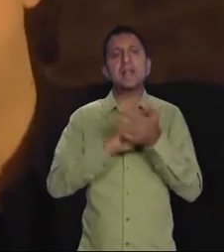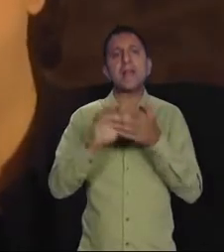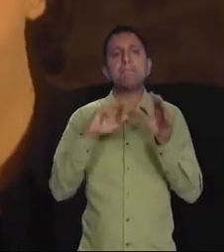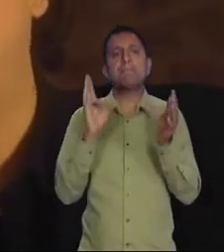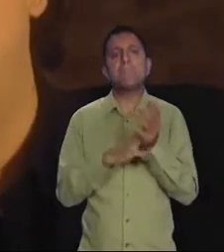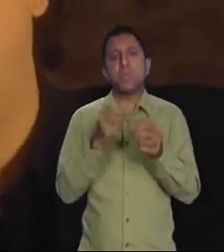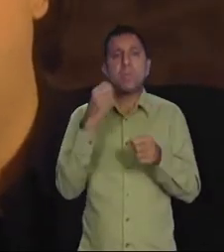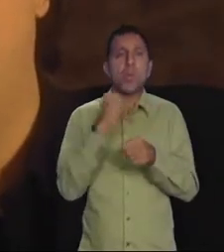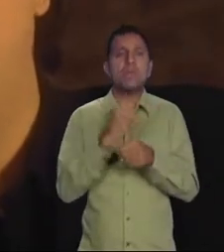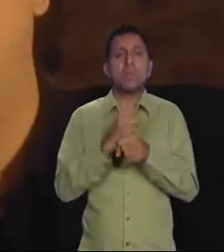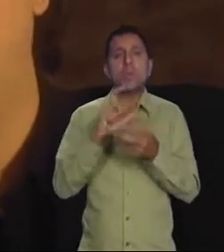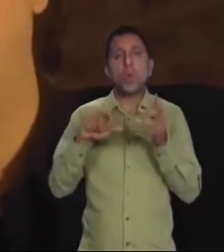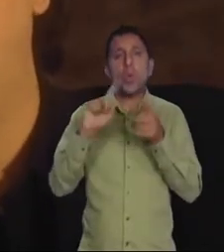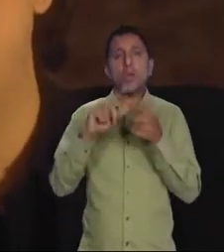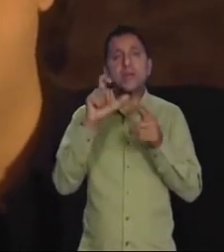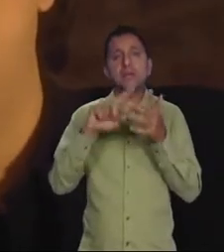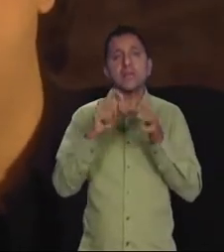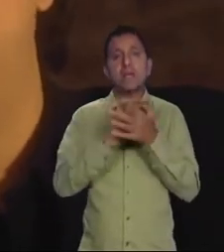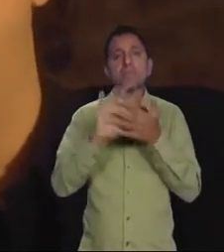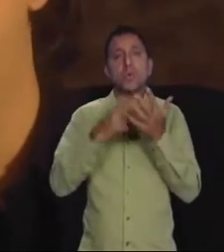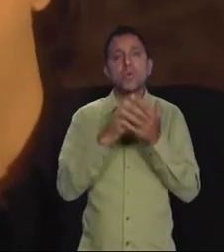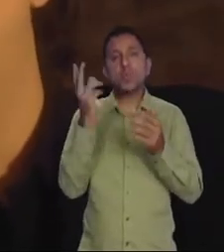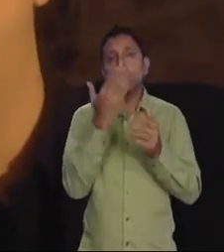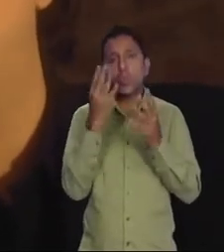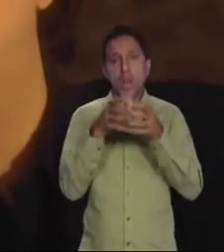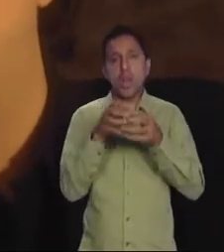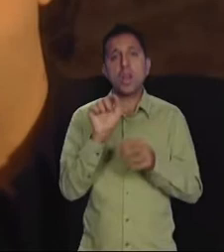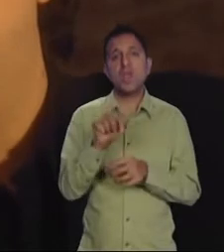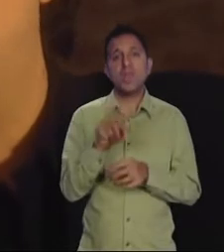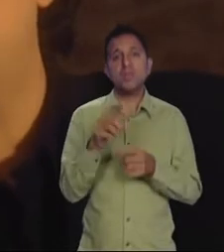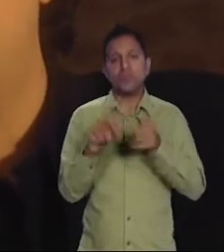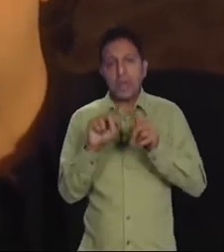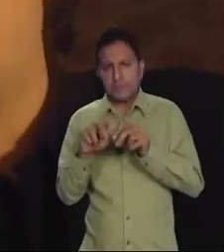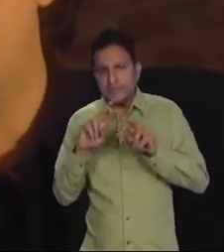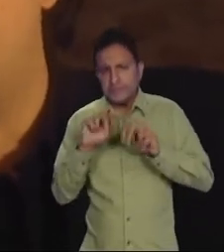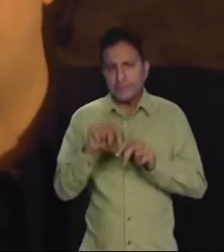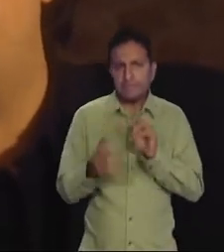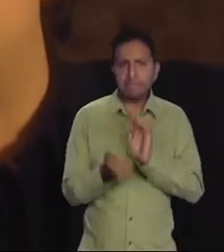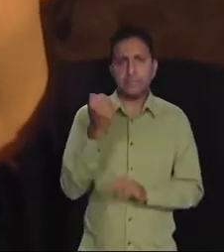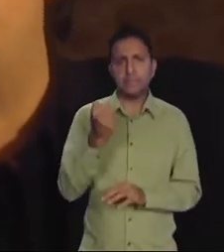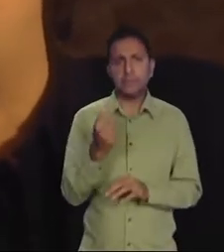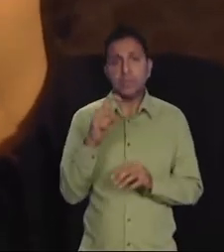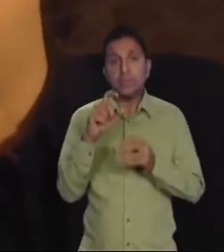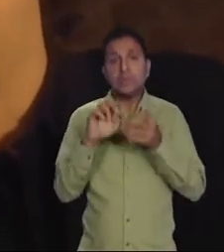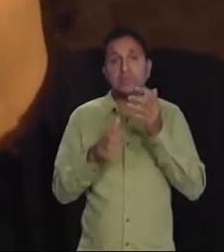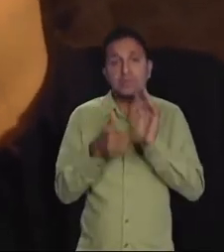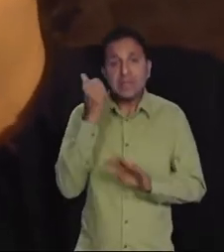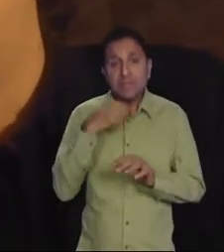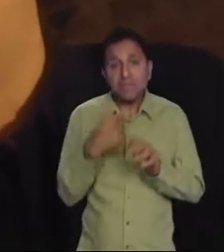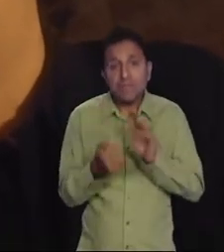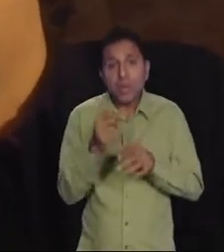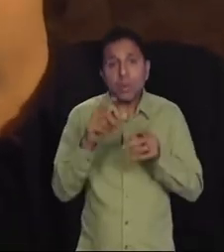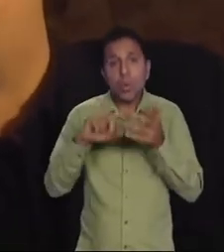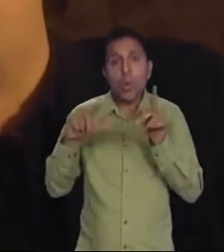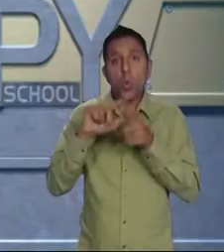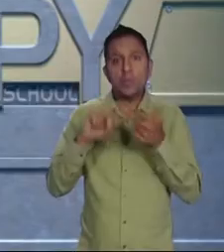be a skilled code breaker, you need to be fiercely analytical and lateral-minded. You also need plenty of patience before you can hope to come up with that